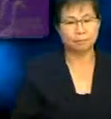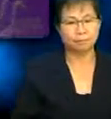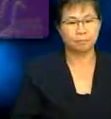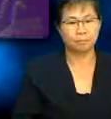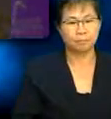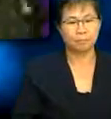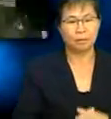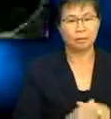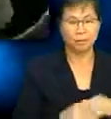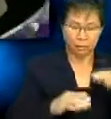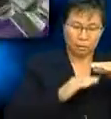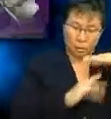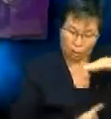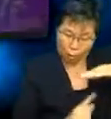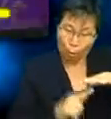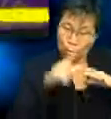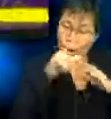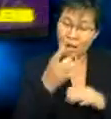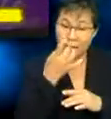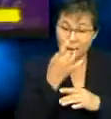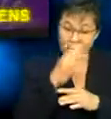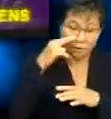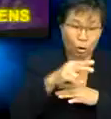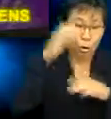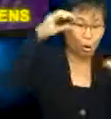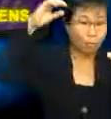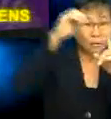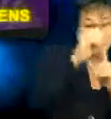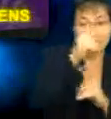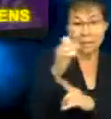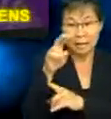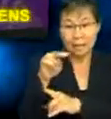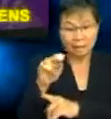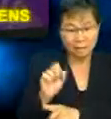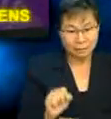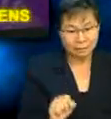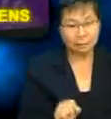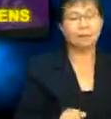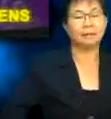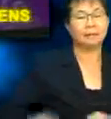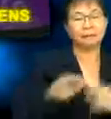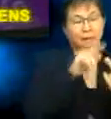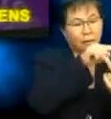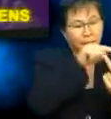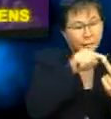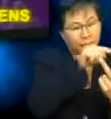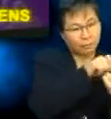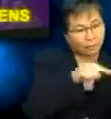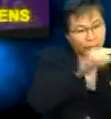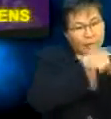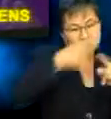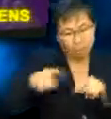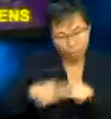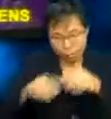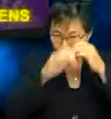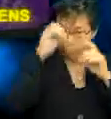The lower lens is called the objective lens. There are 3 different types of